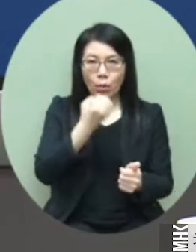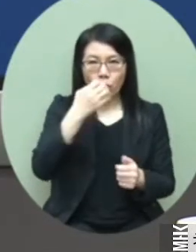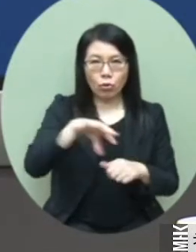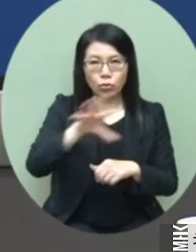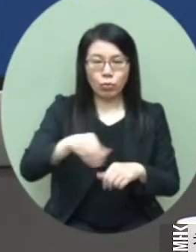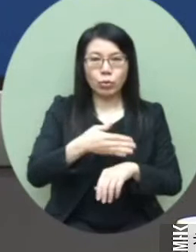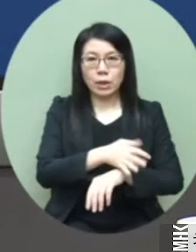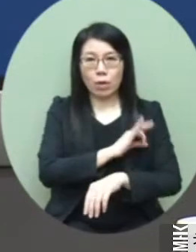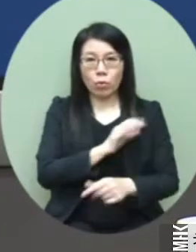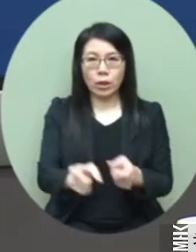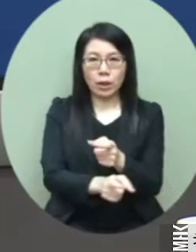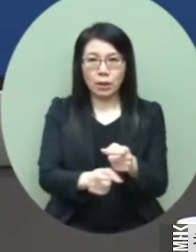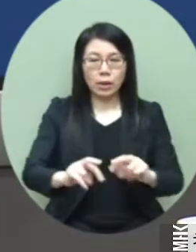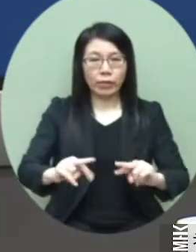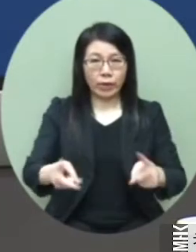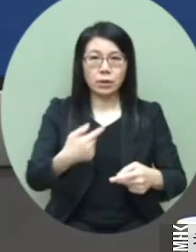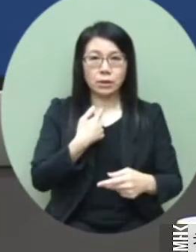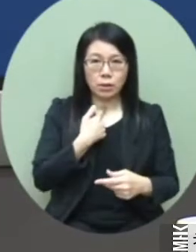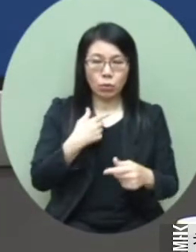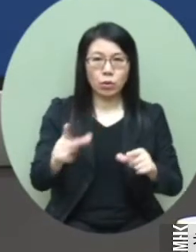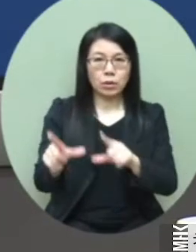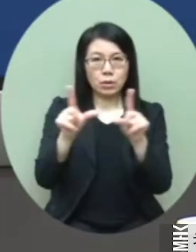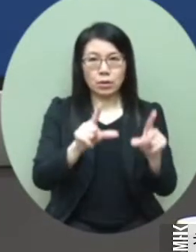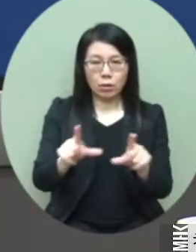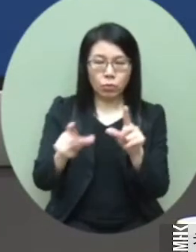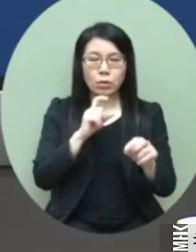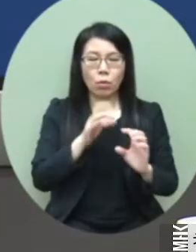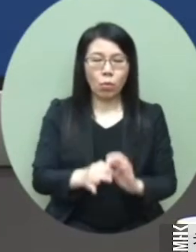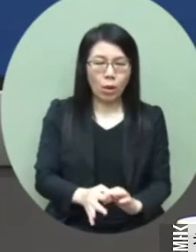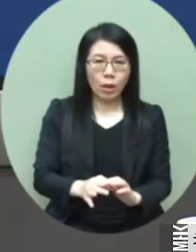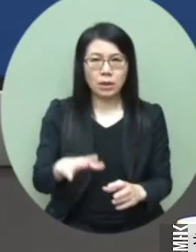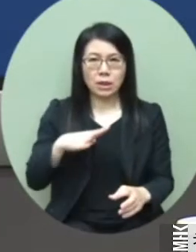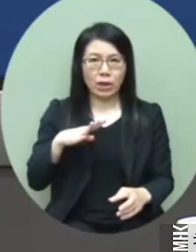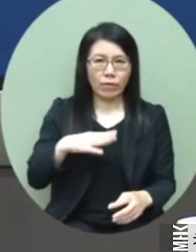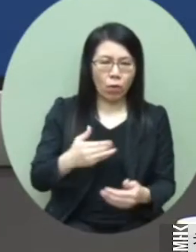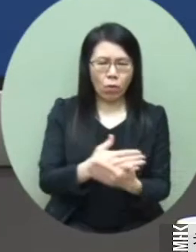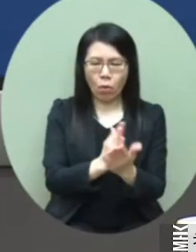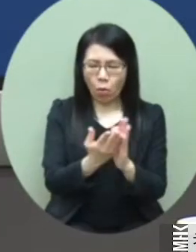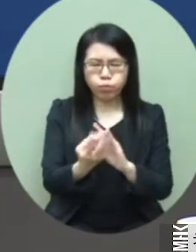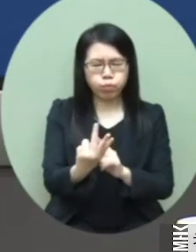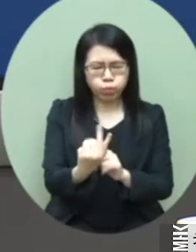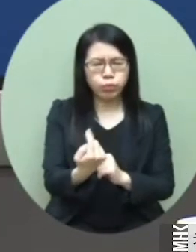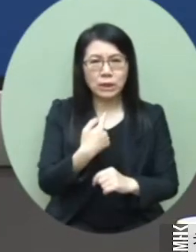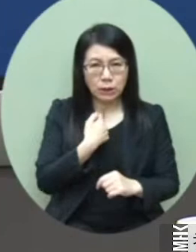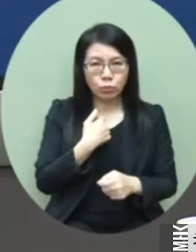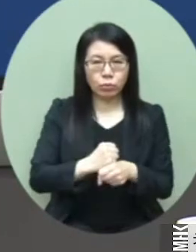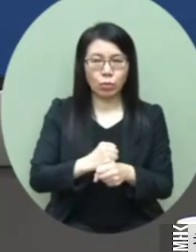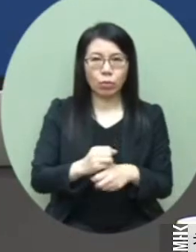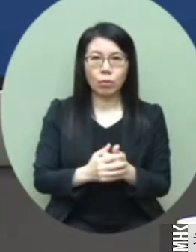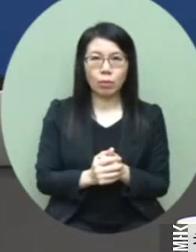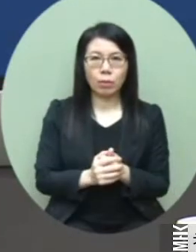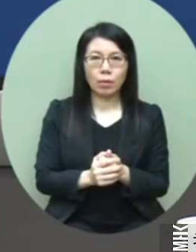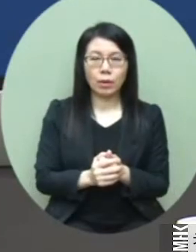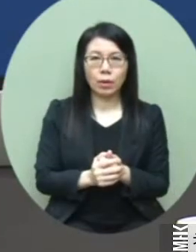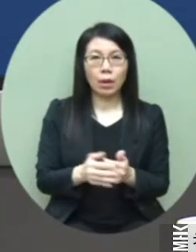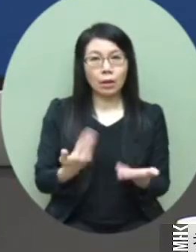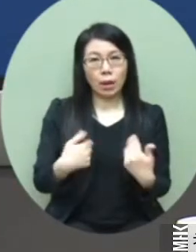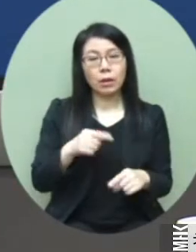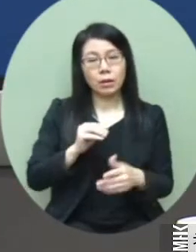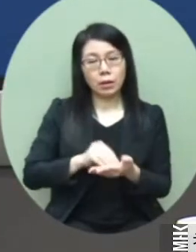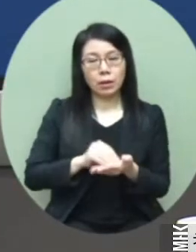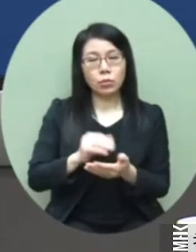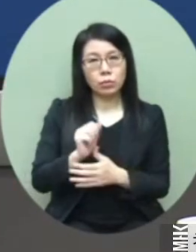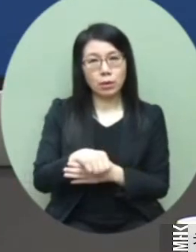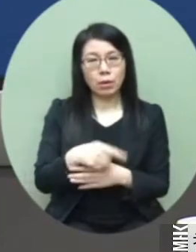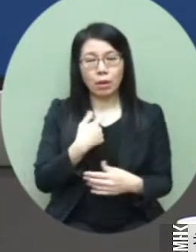we satisfy the need for infection control and to suit the needs of the community in